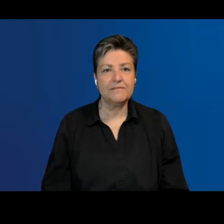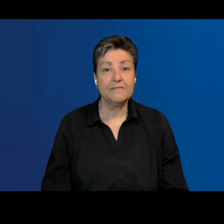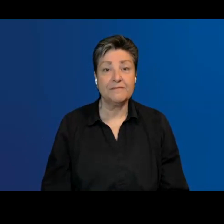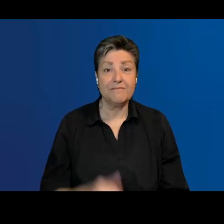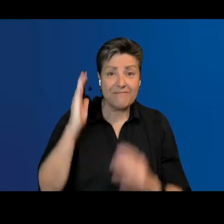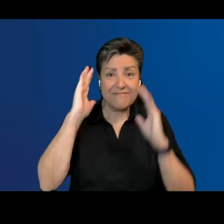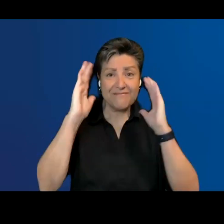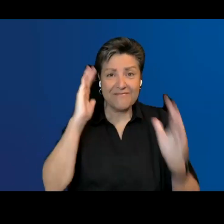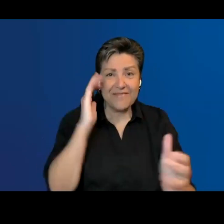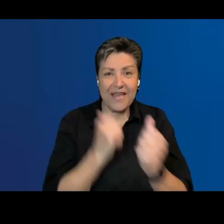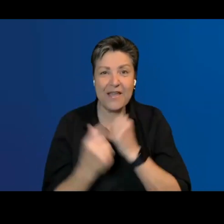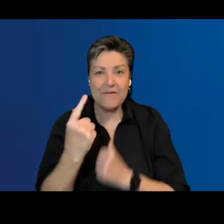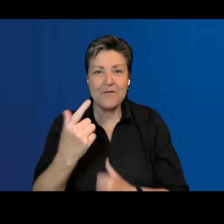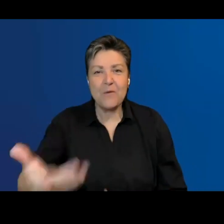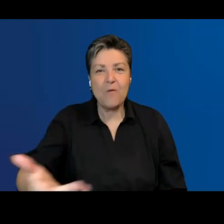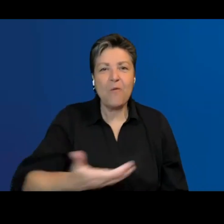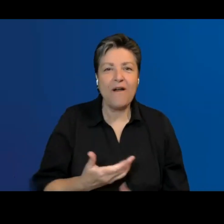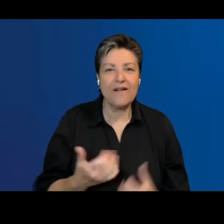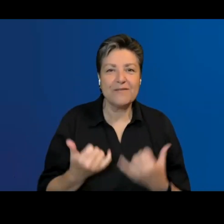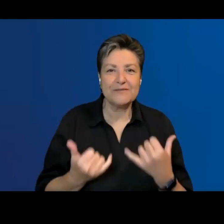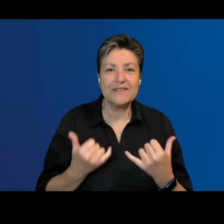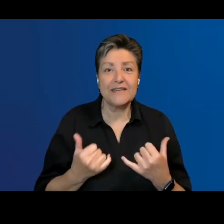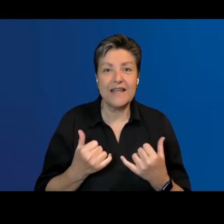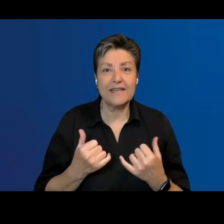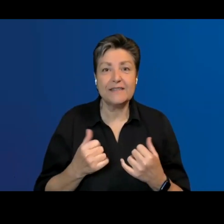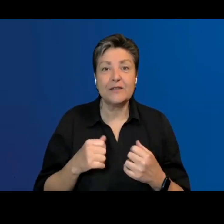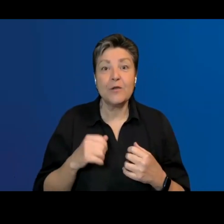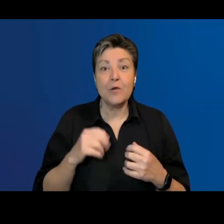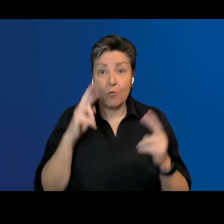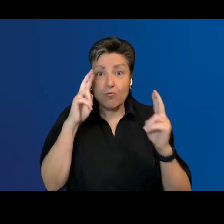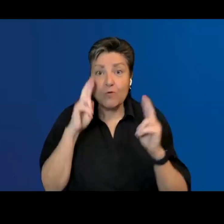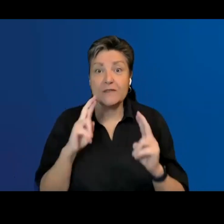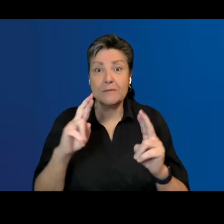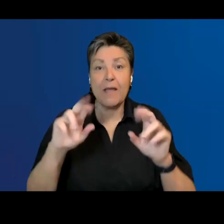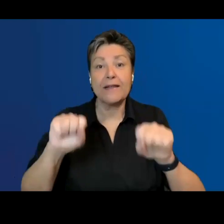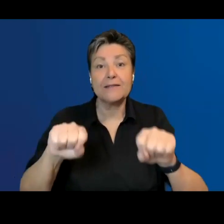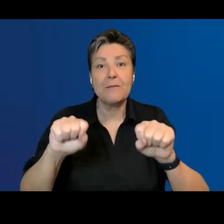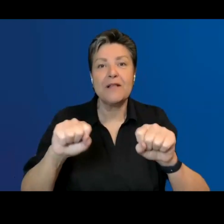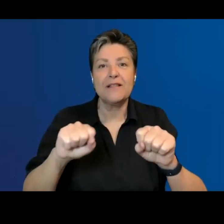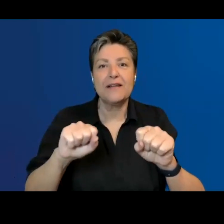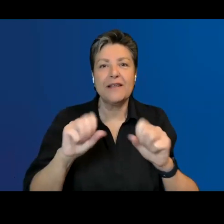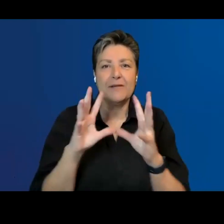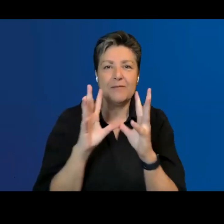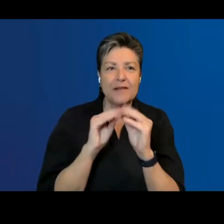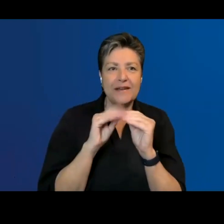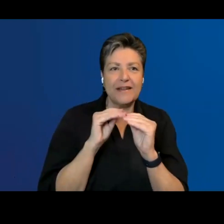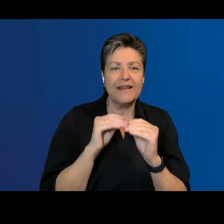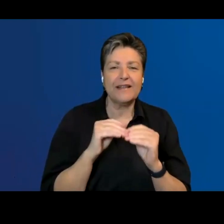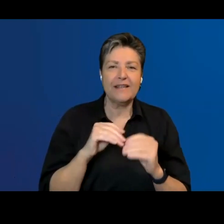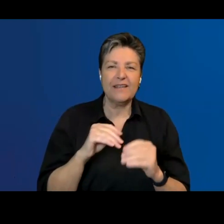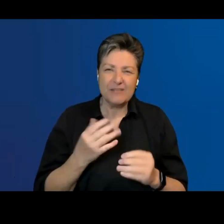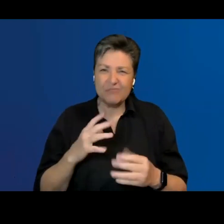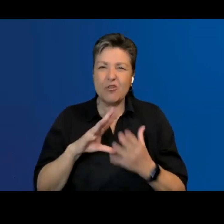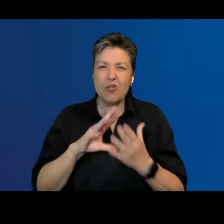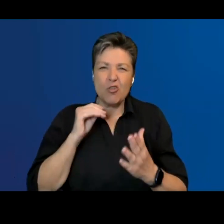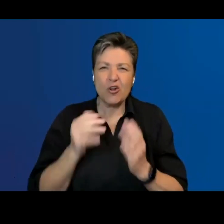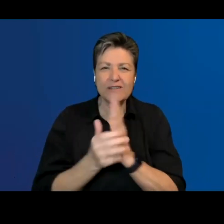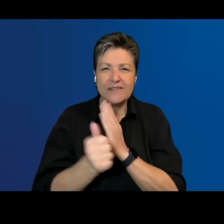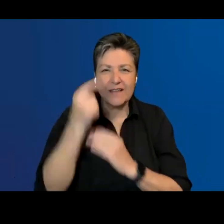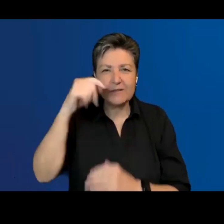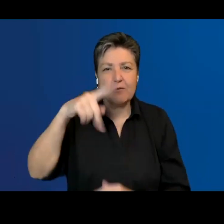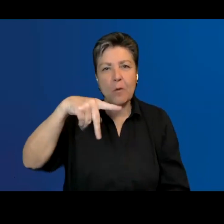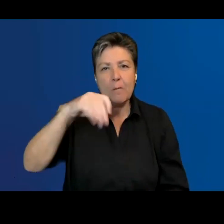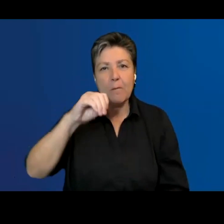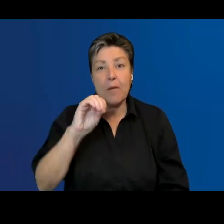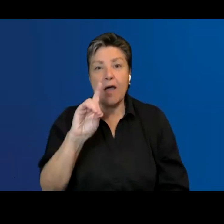Hello, everyone, and welcome to today's Respectability webinar, Gaining Marketable Skills Through Podcasting. My name is Eric Asher, and